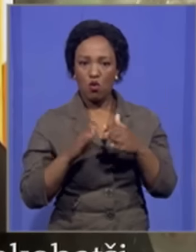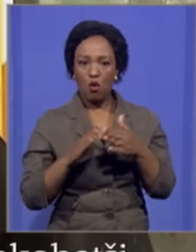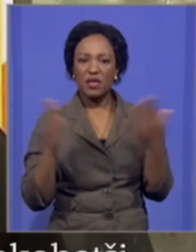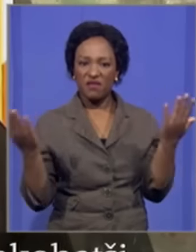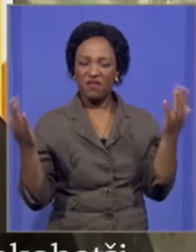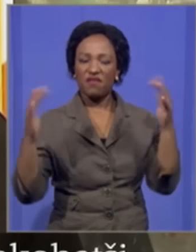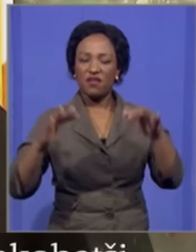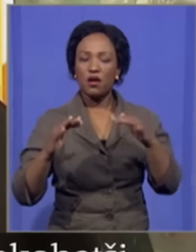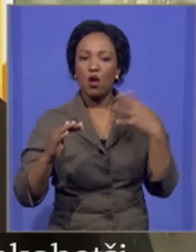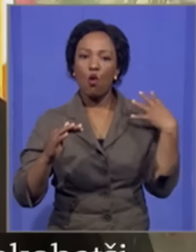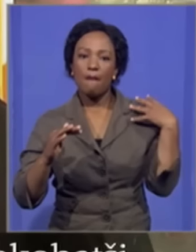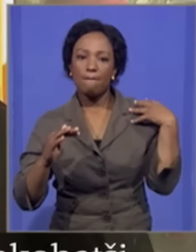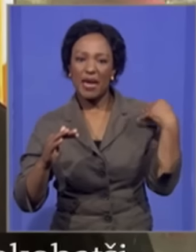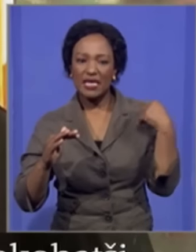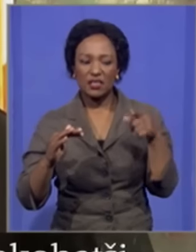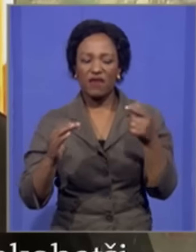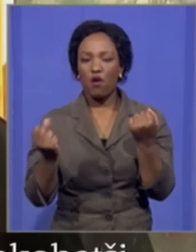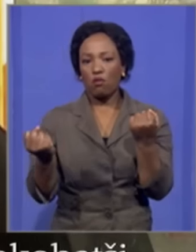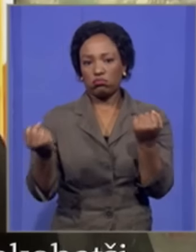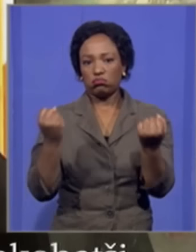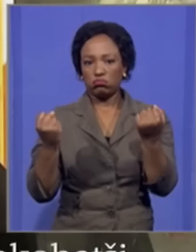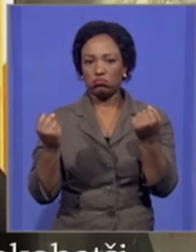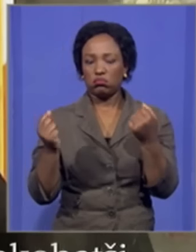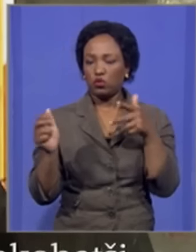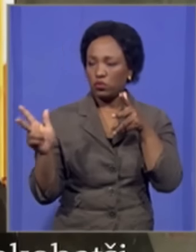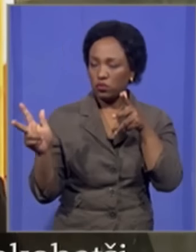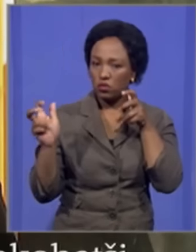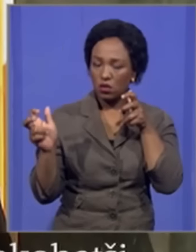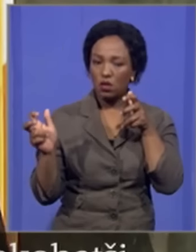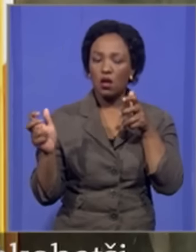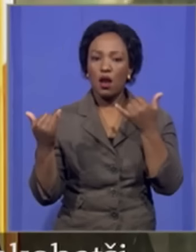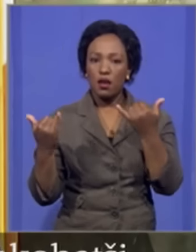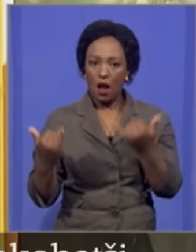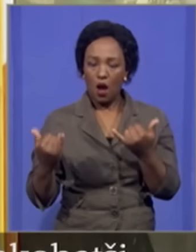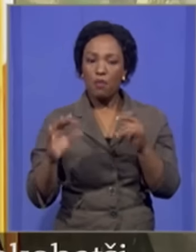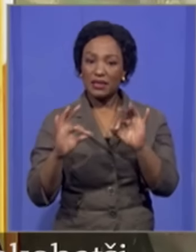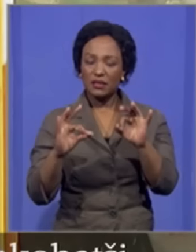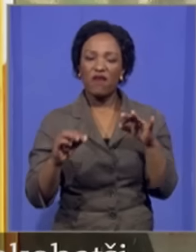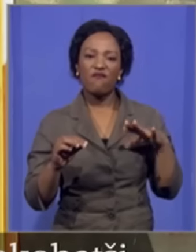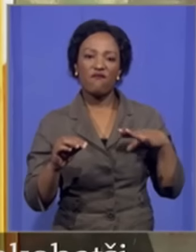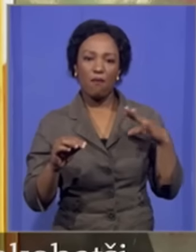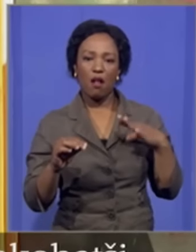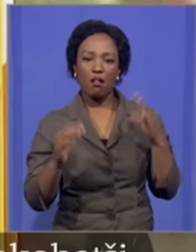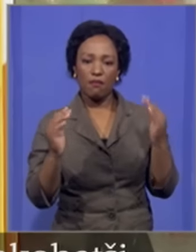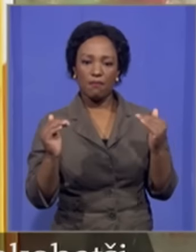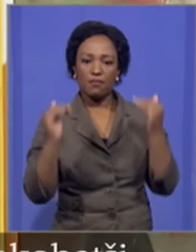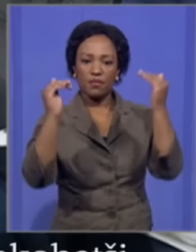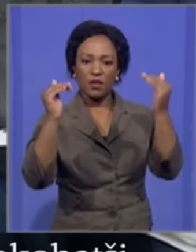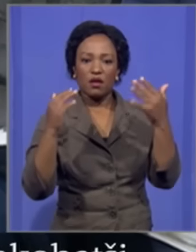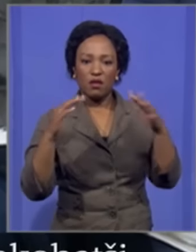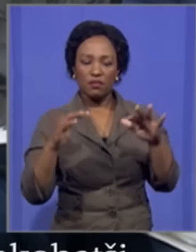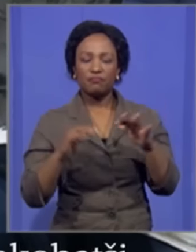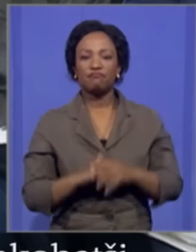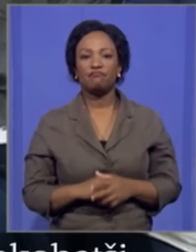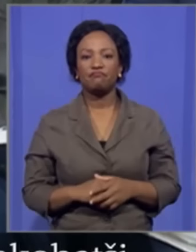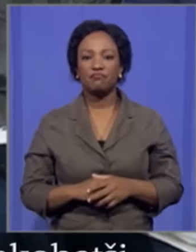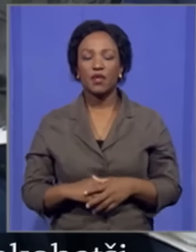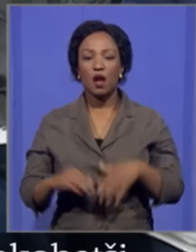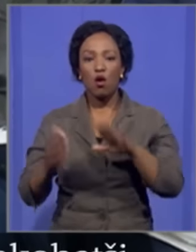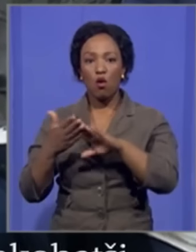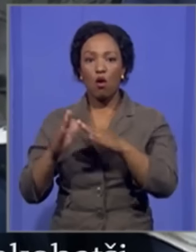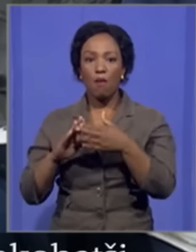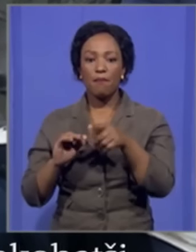justice lena a le teng hore ntho ena ke tlo tshwanela ke nke ke ise boemong ge formalize jwale e ye bomeng ba rona ba minmec. Badudi ba ikanne